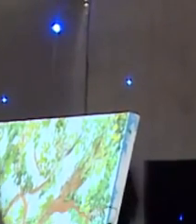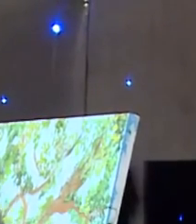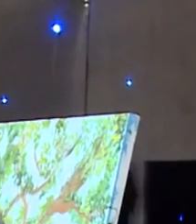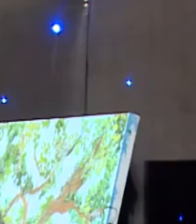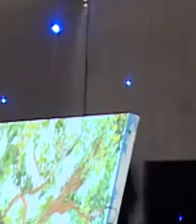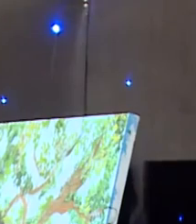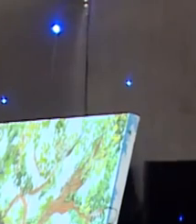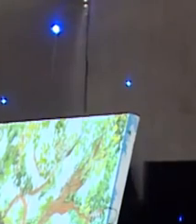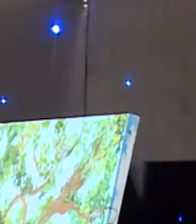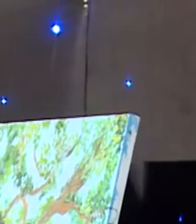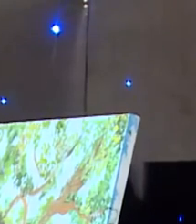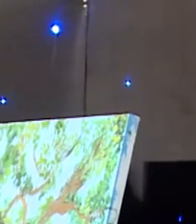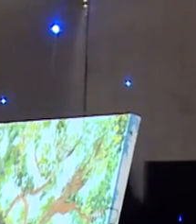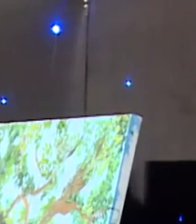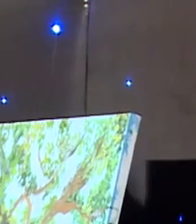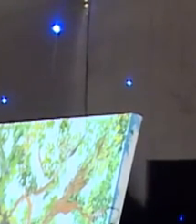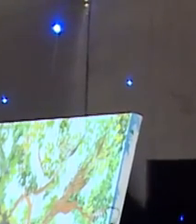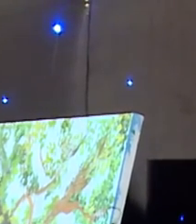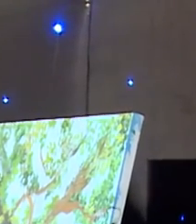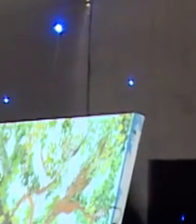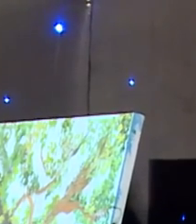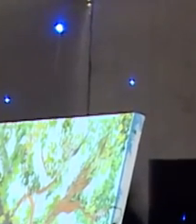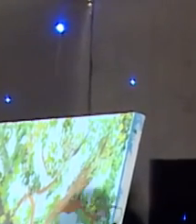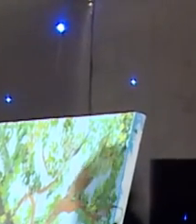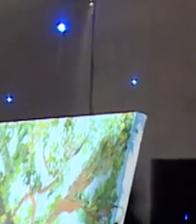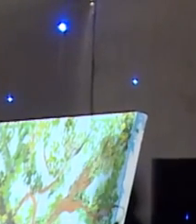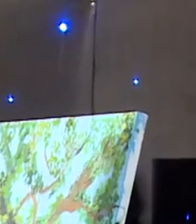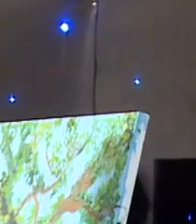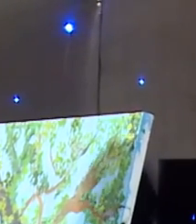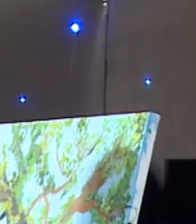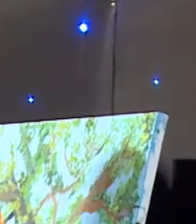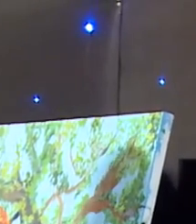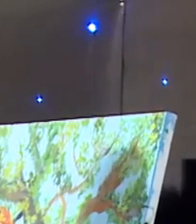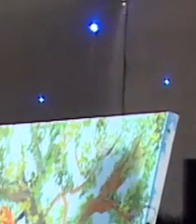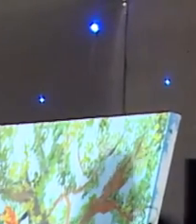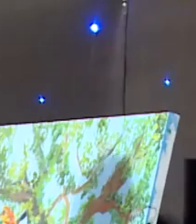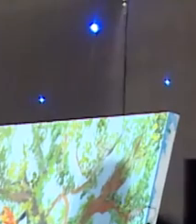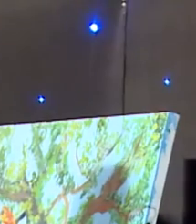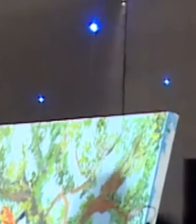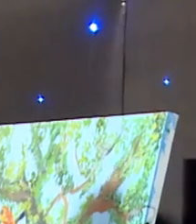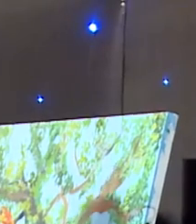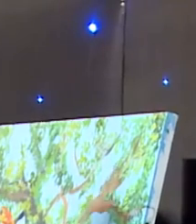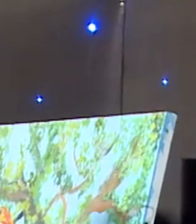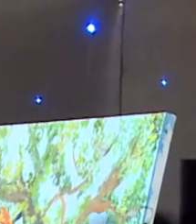over there, you need to deserve it. And you need to contribute something to this